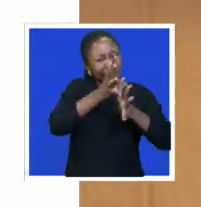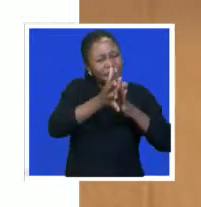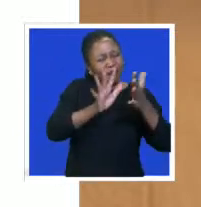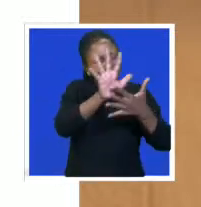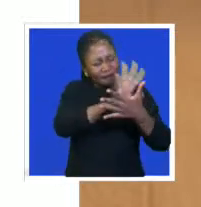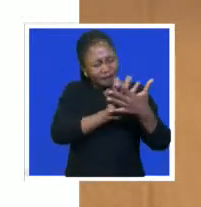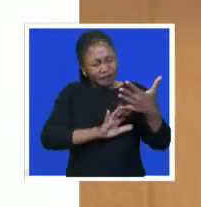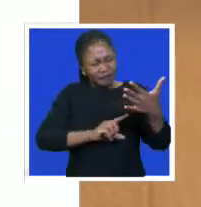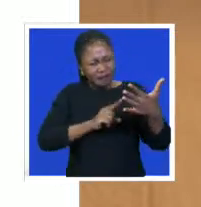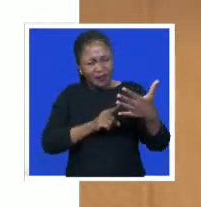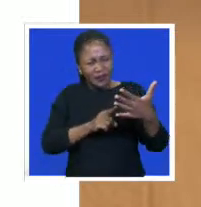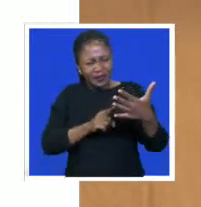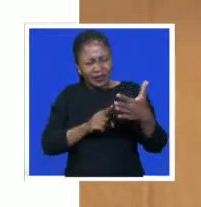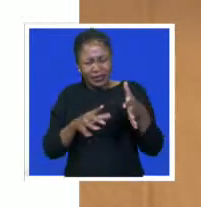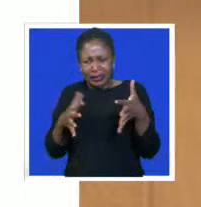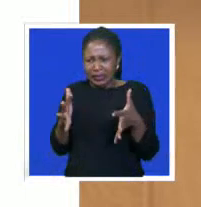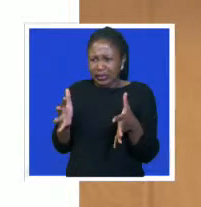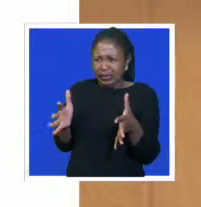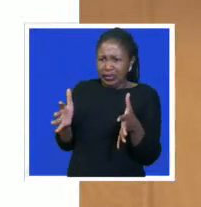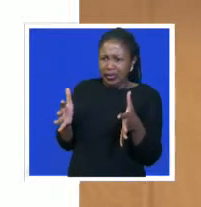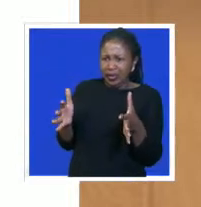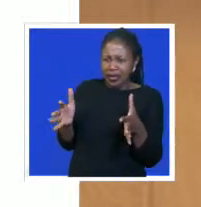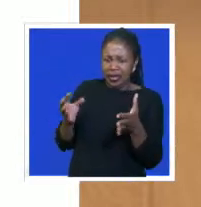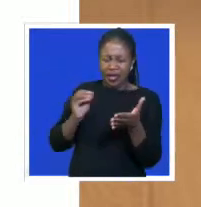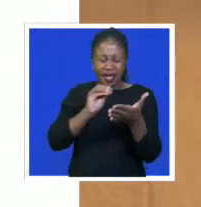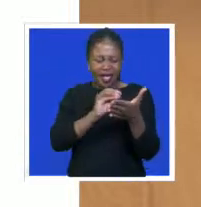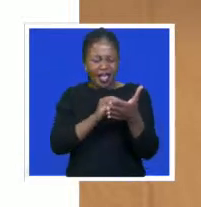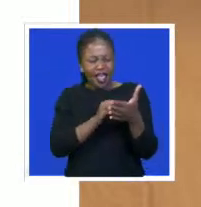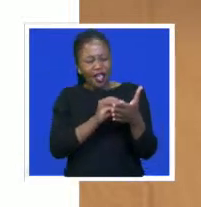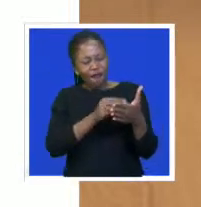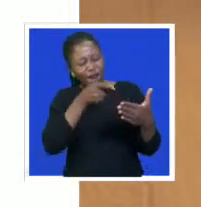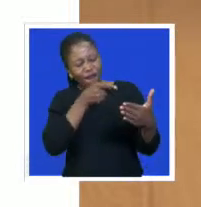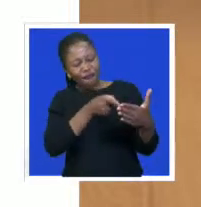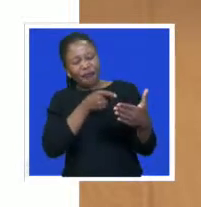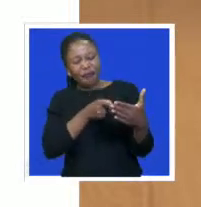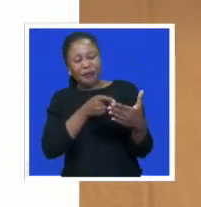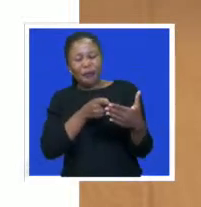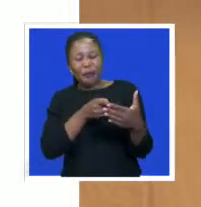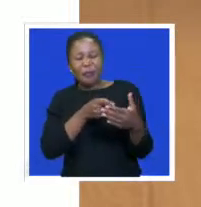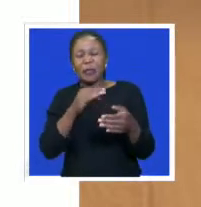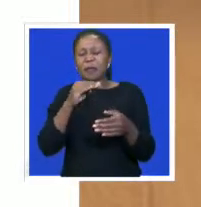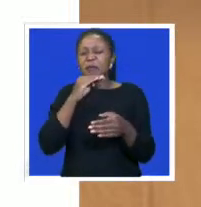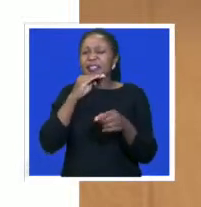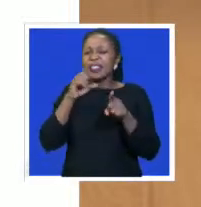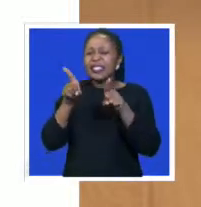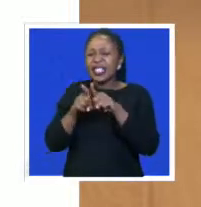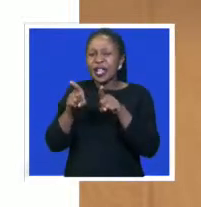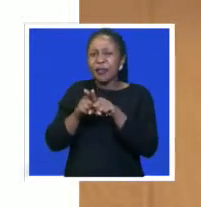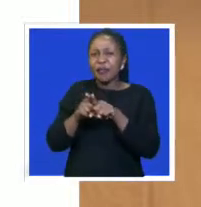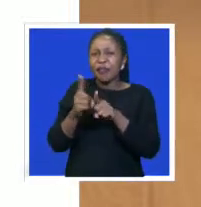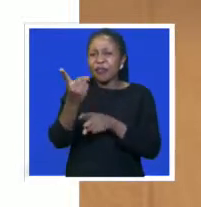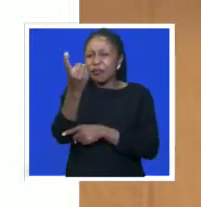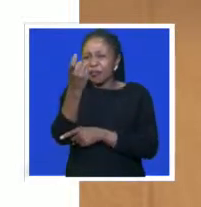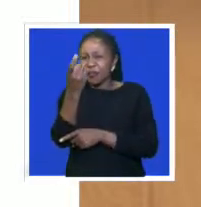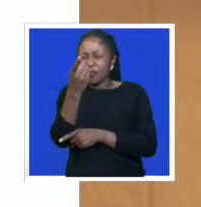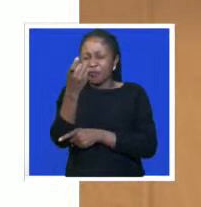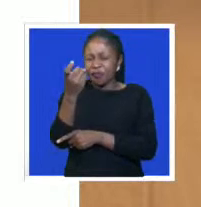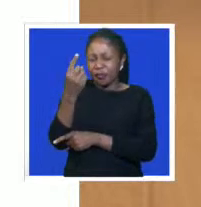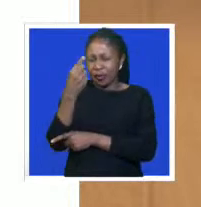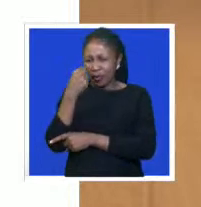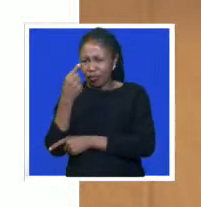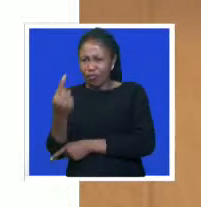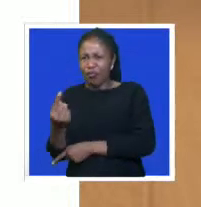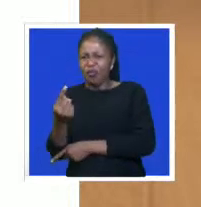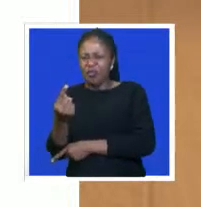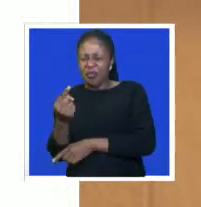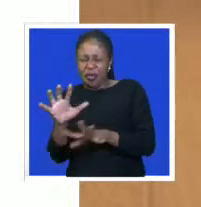is frightening or horrifying. The same thing that happens with actually movies that you are watching. Sometimes you are frightened, sometimes you're